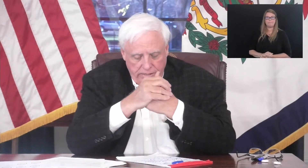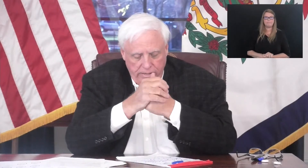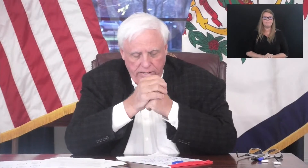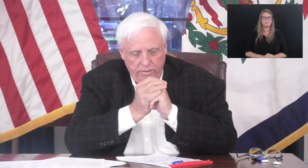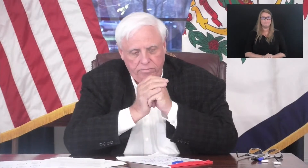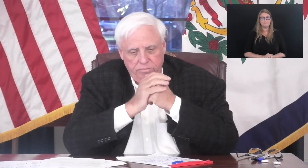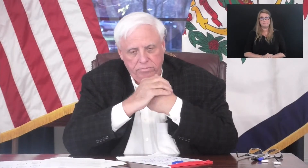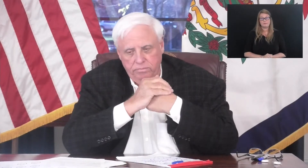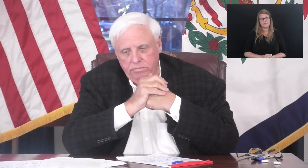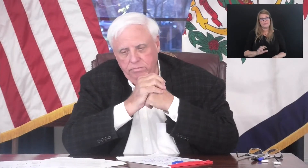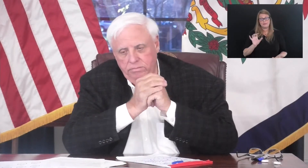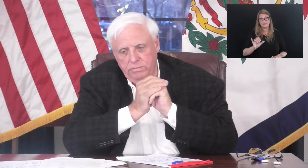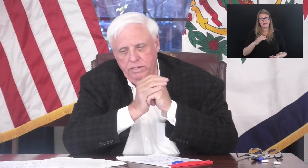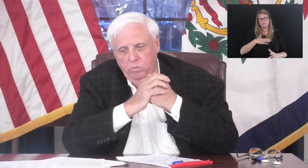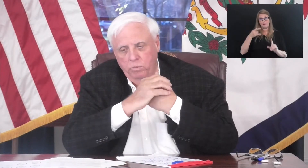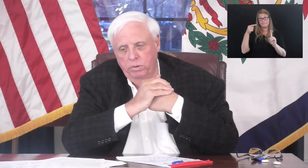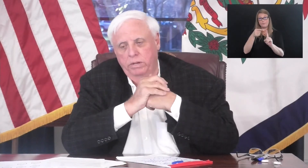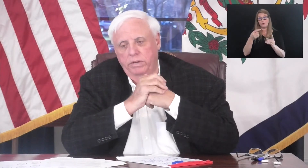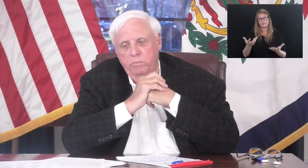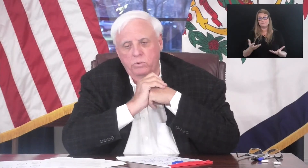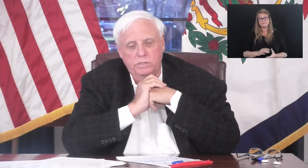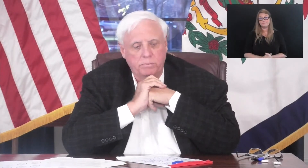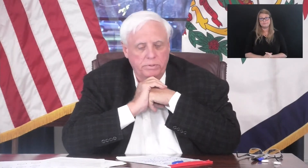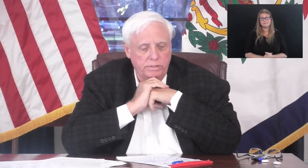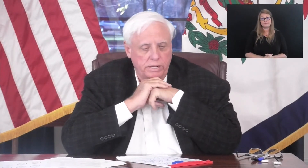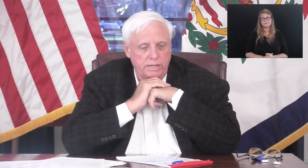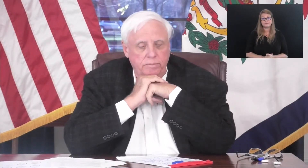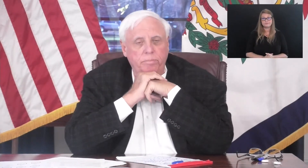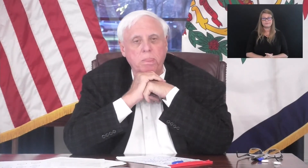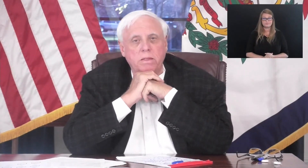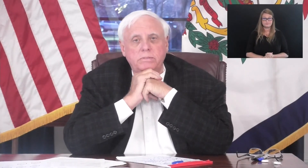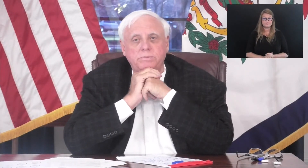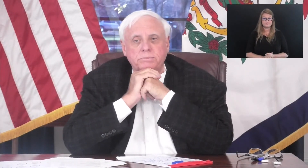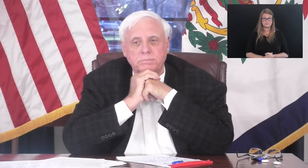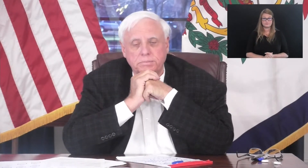make any more blunt, any more simpler than that.